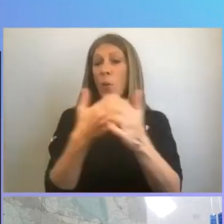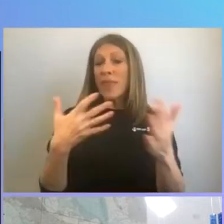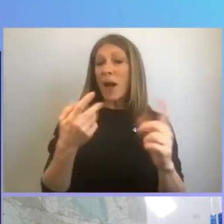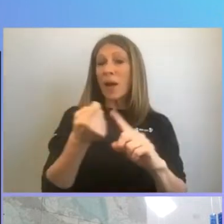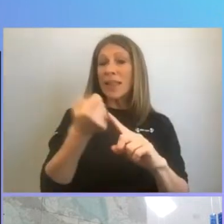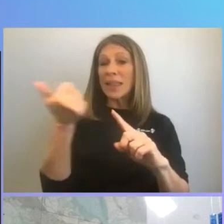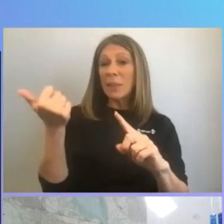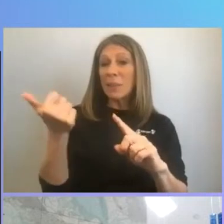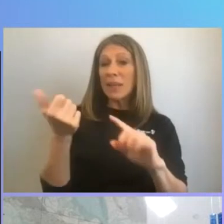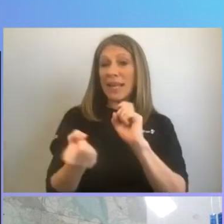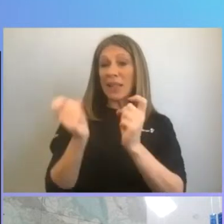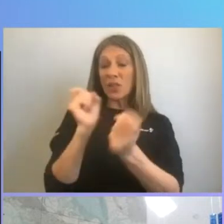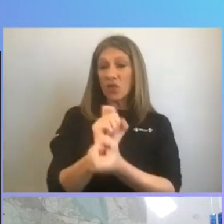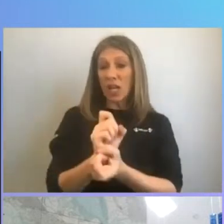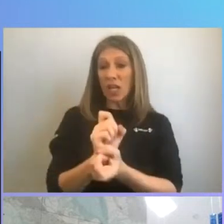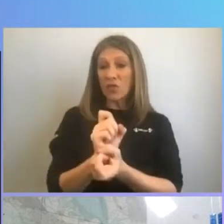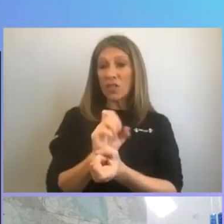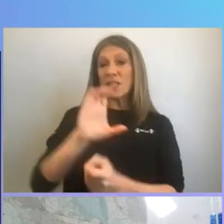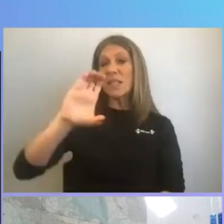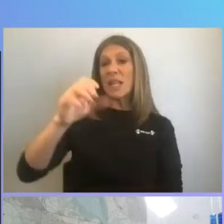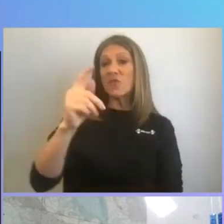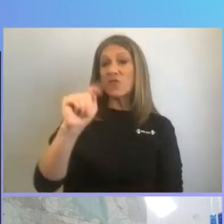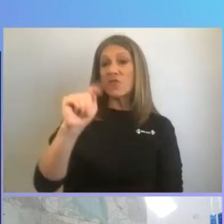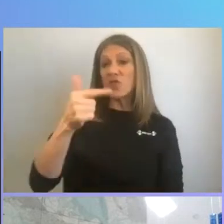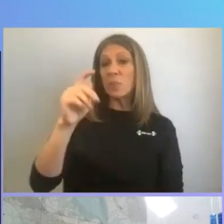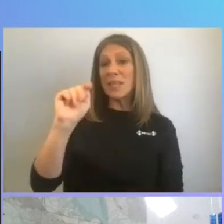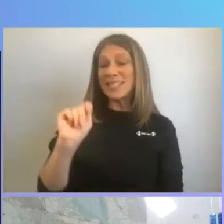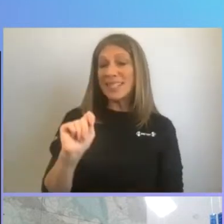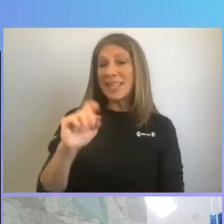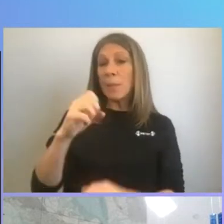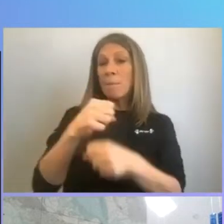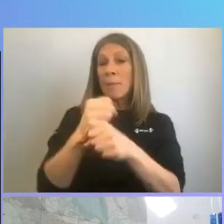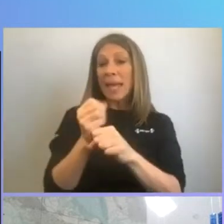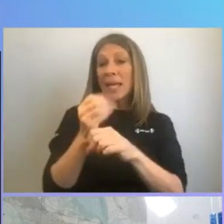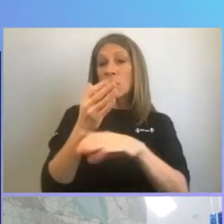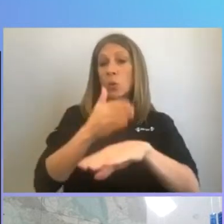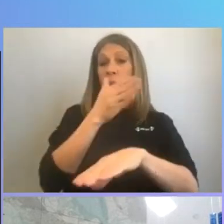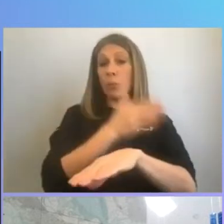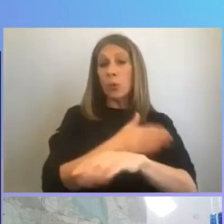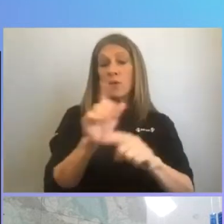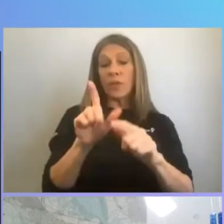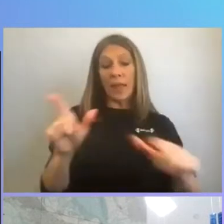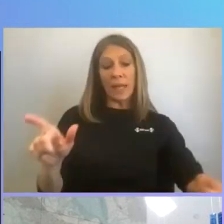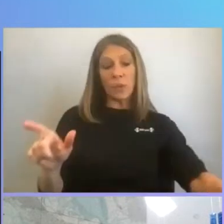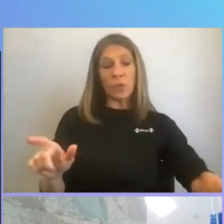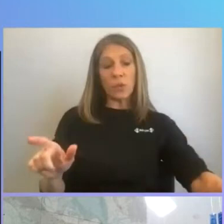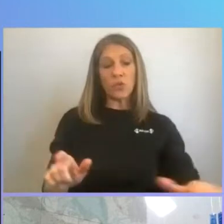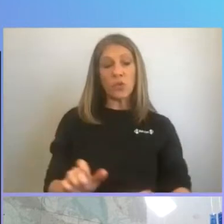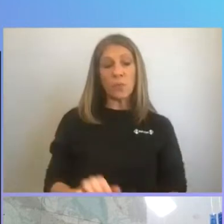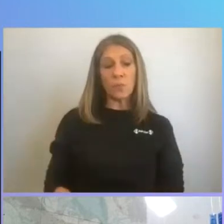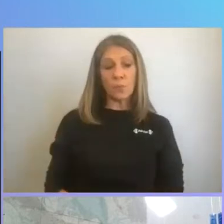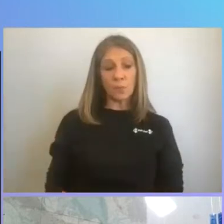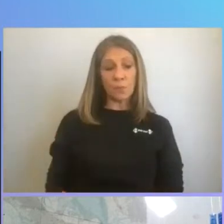the changes that ChatGPT made to improve the language.